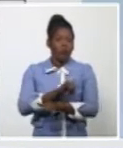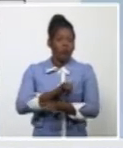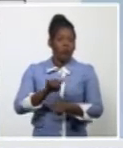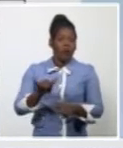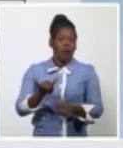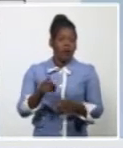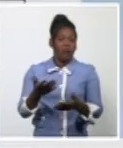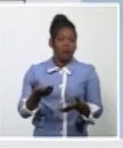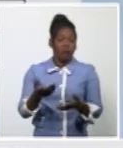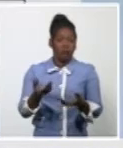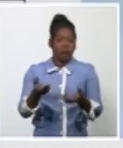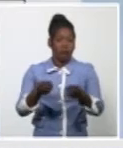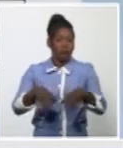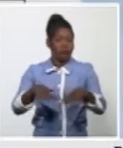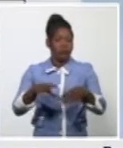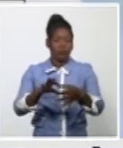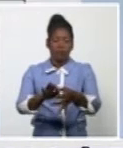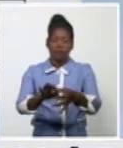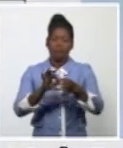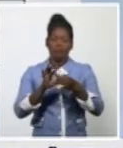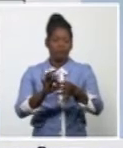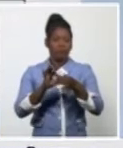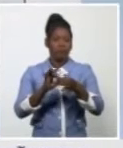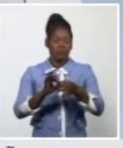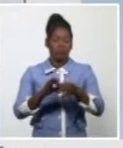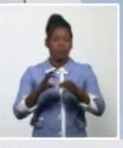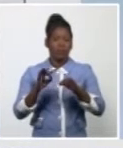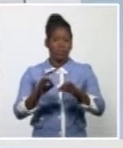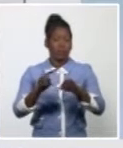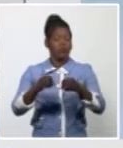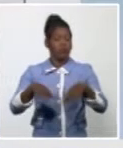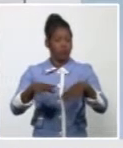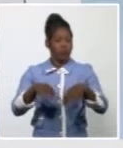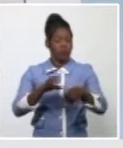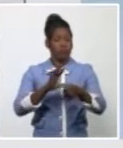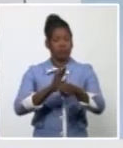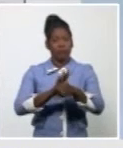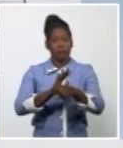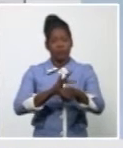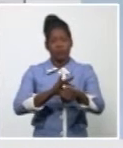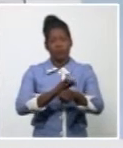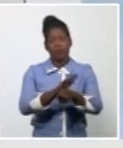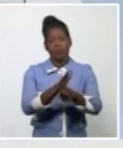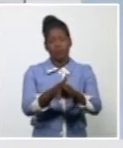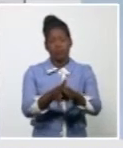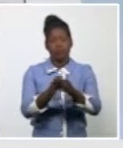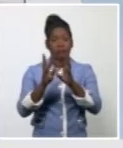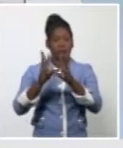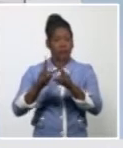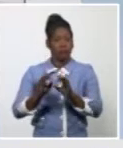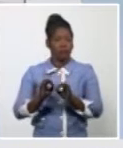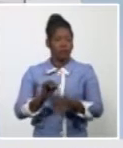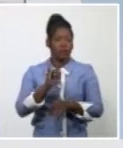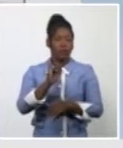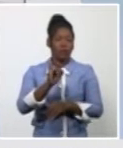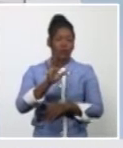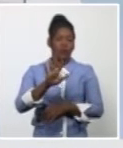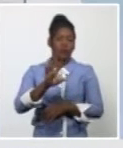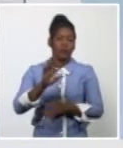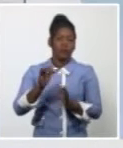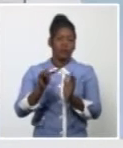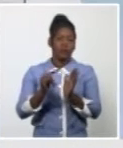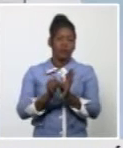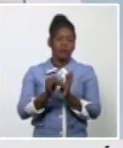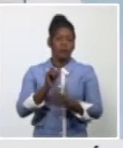complicated situation, the one we are seeing around the world with this pandemic, which is totaling